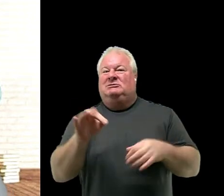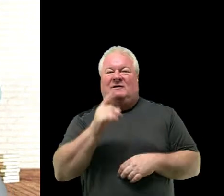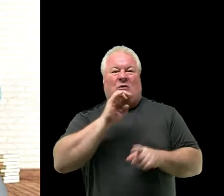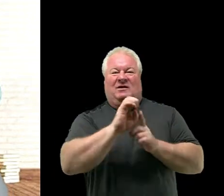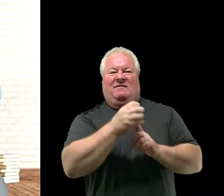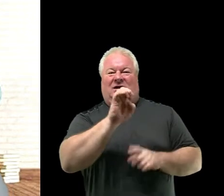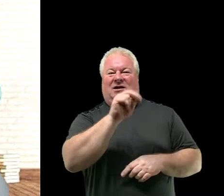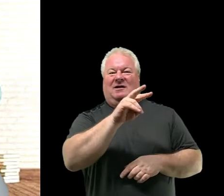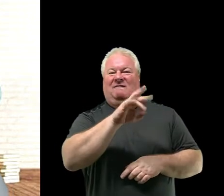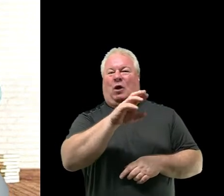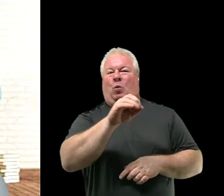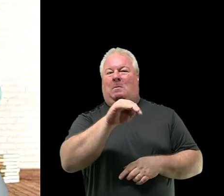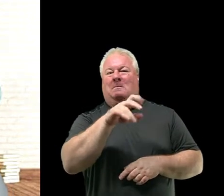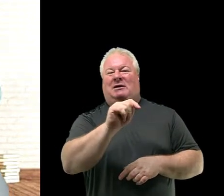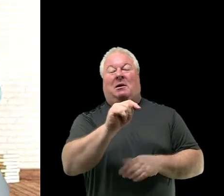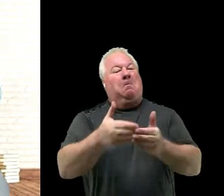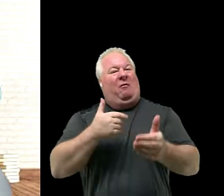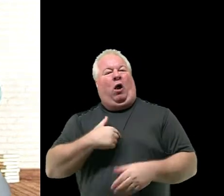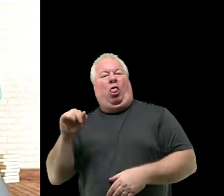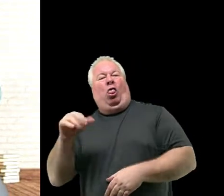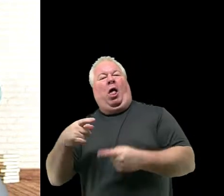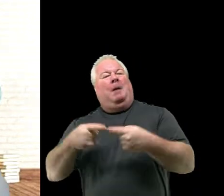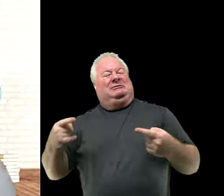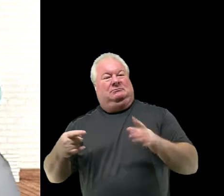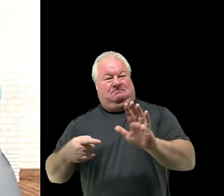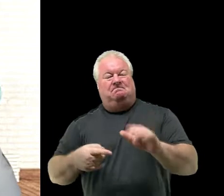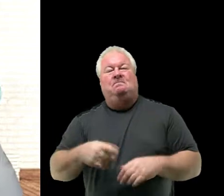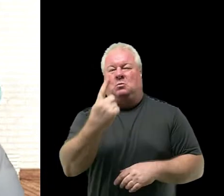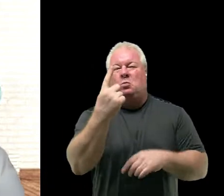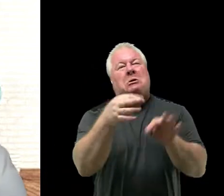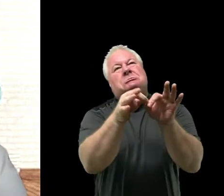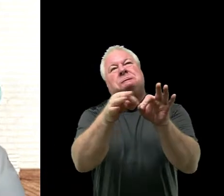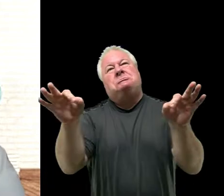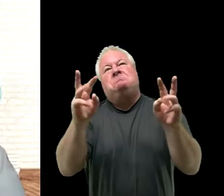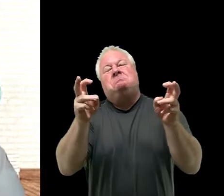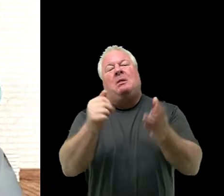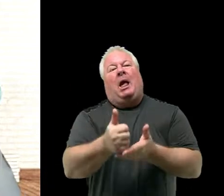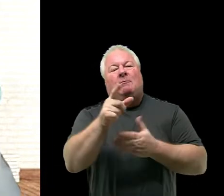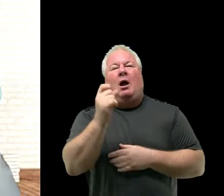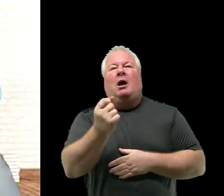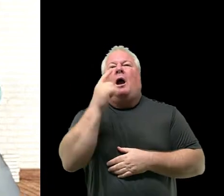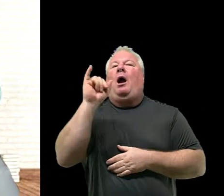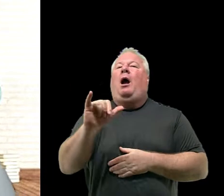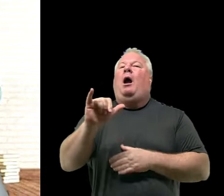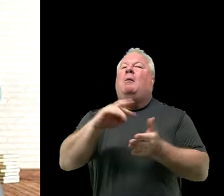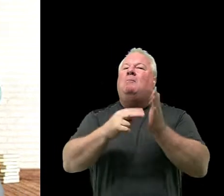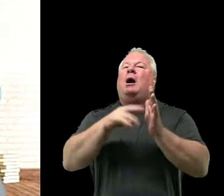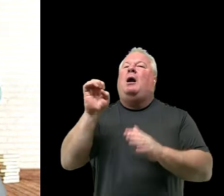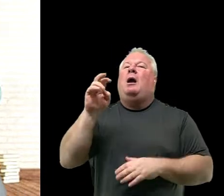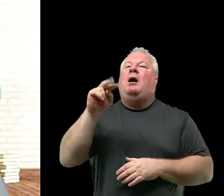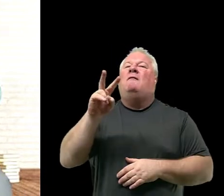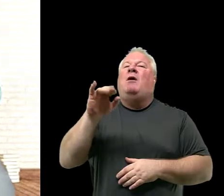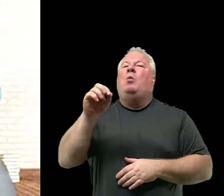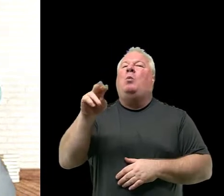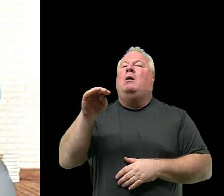in a sentence before I give you an antonym. One sentence to help you understand environment